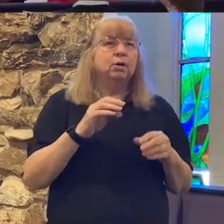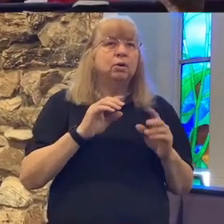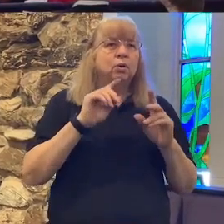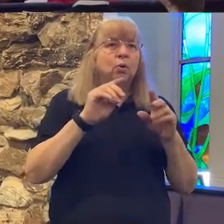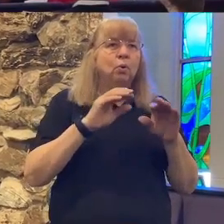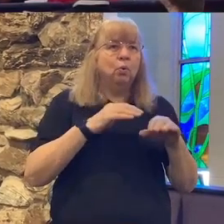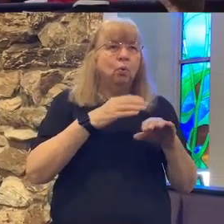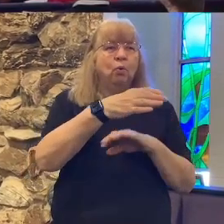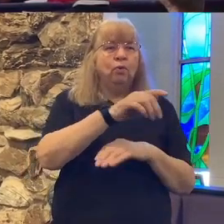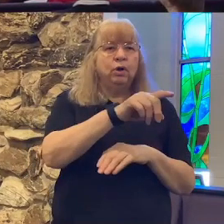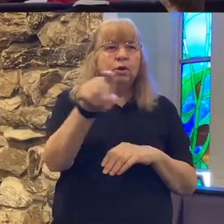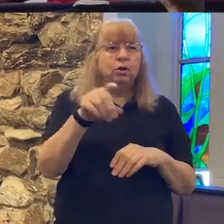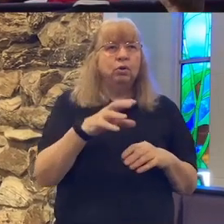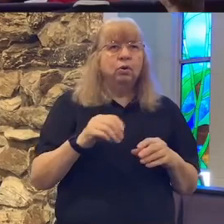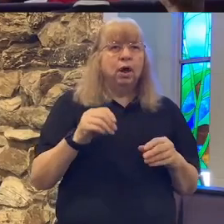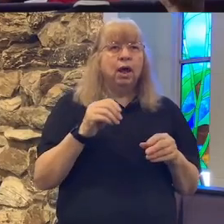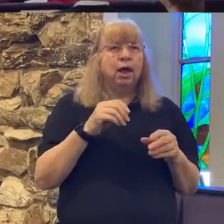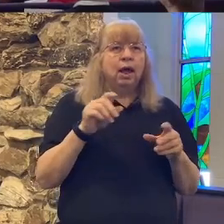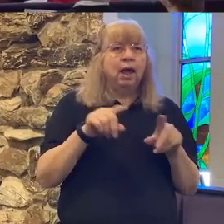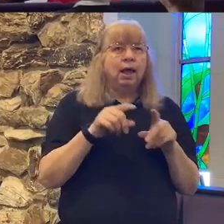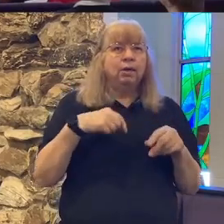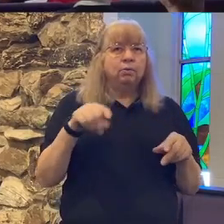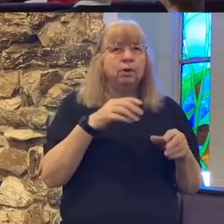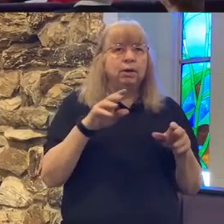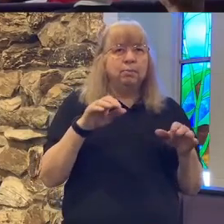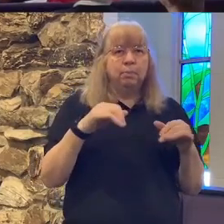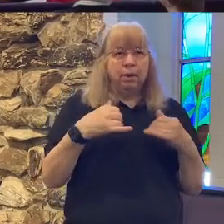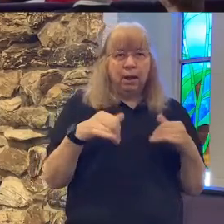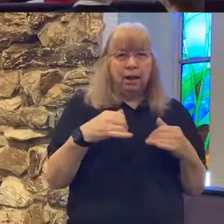piece called Windscape.